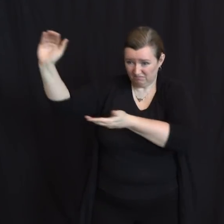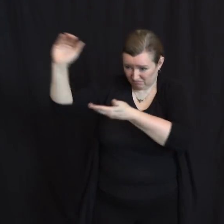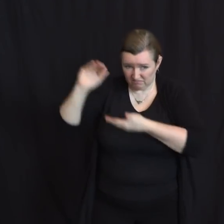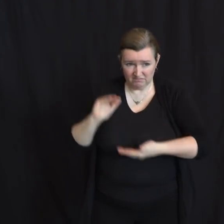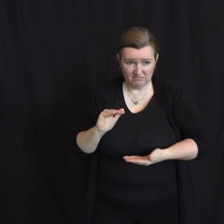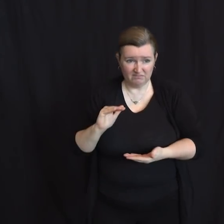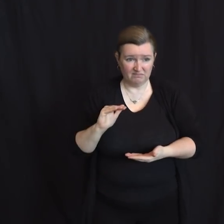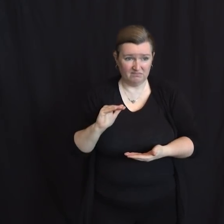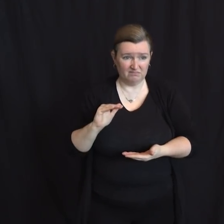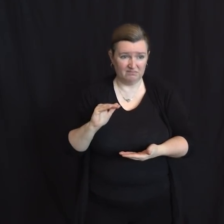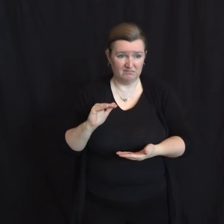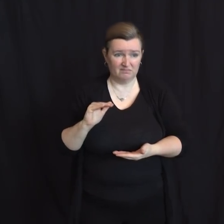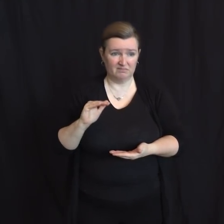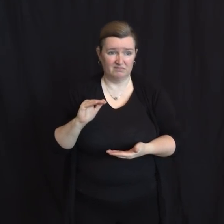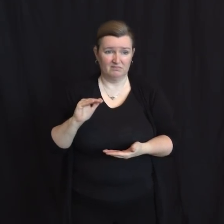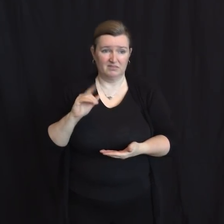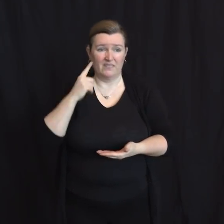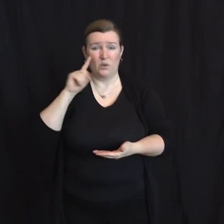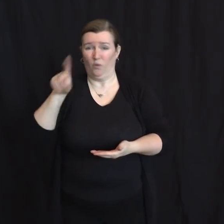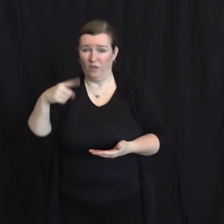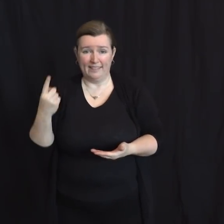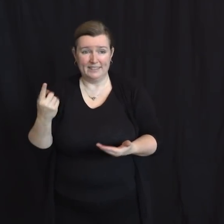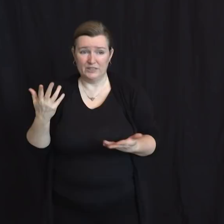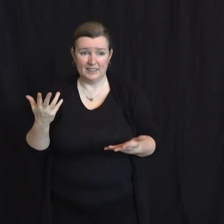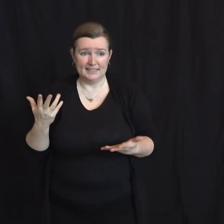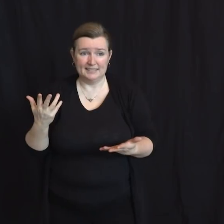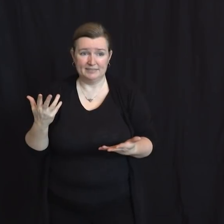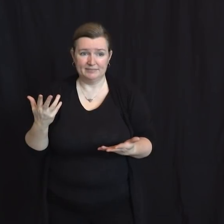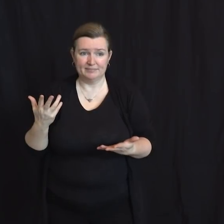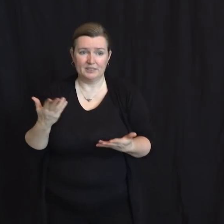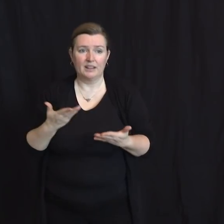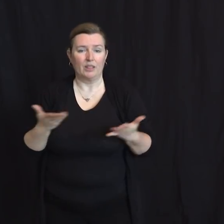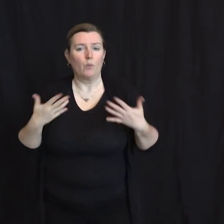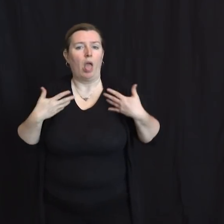year, in a very strict interpretation, we're going to have to